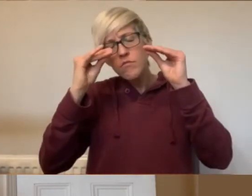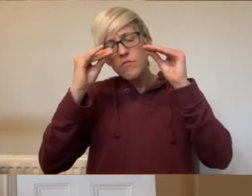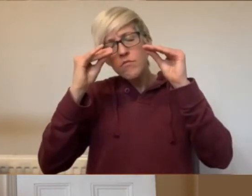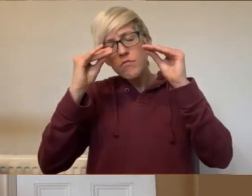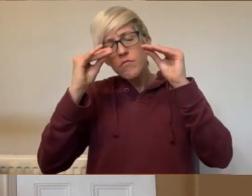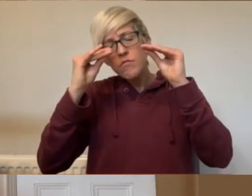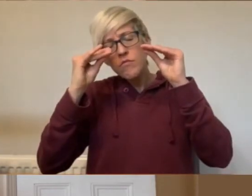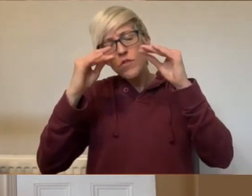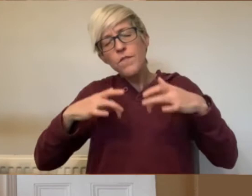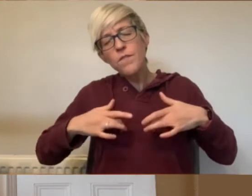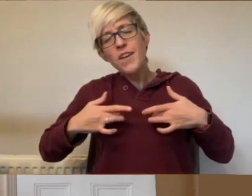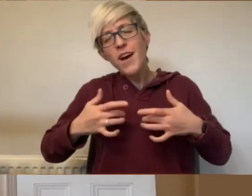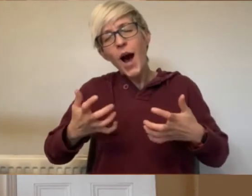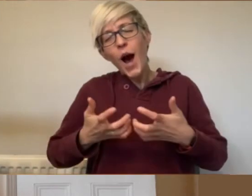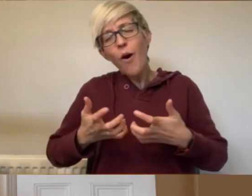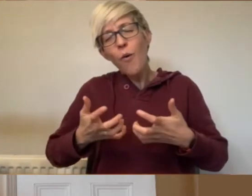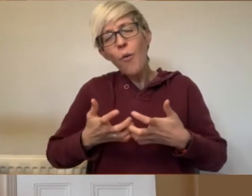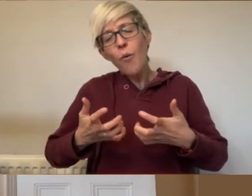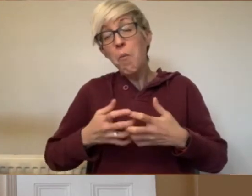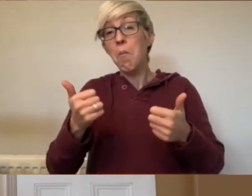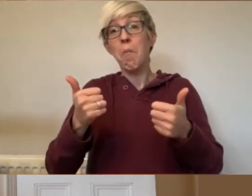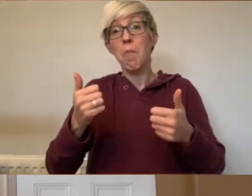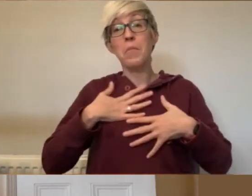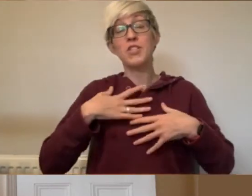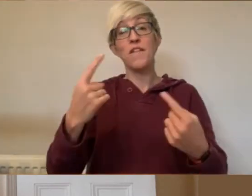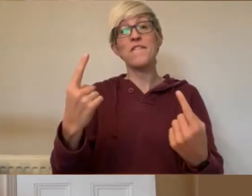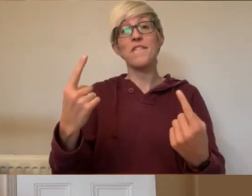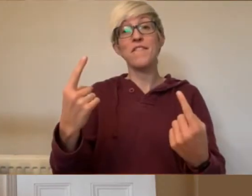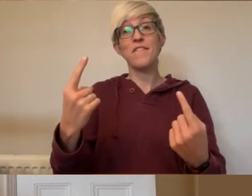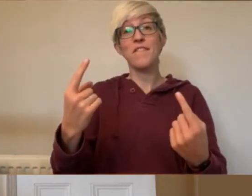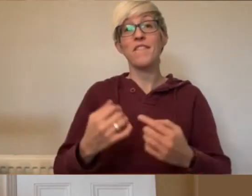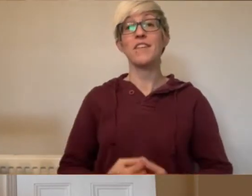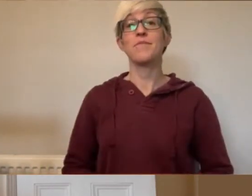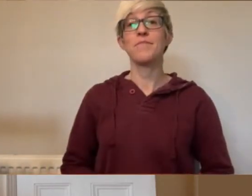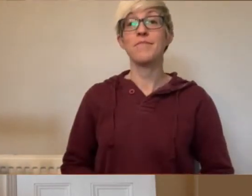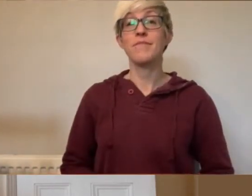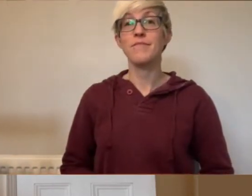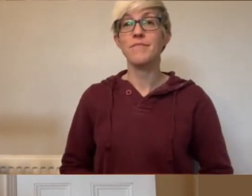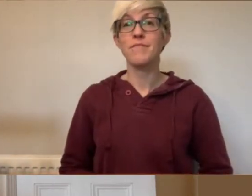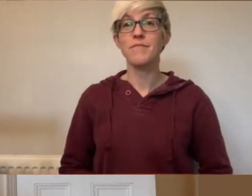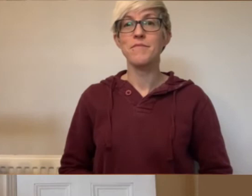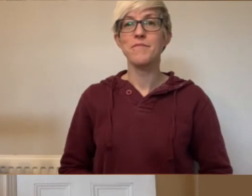to close the eyes and just see how that feels, that's completely your choice.